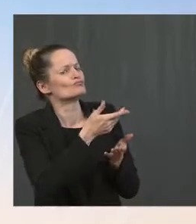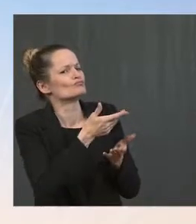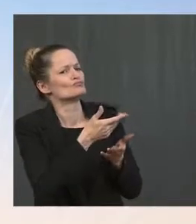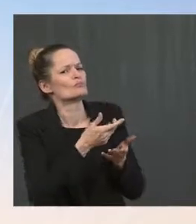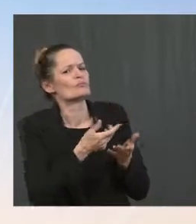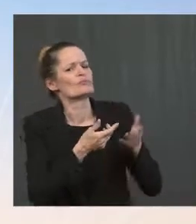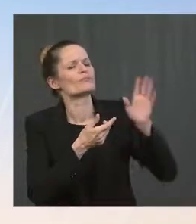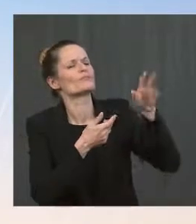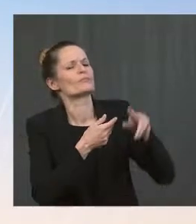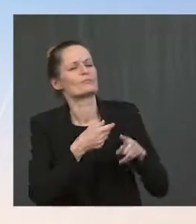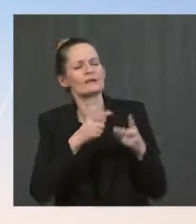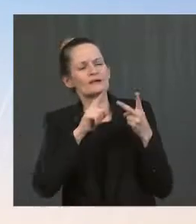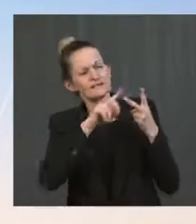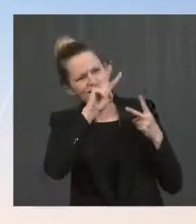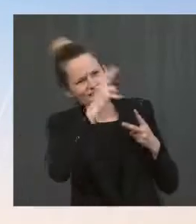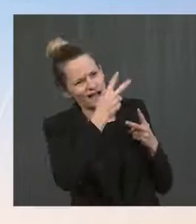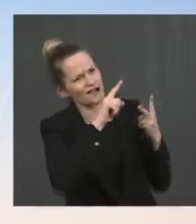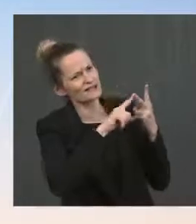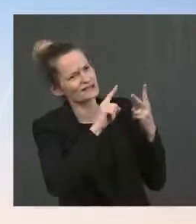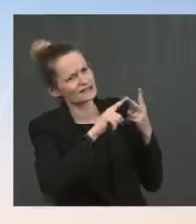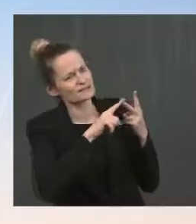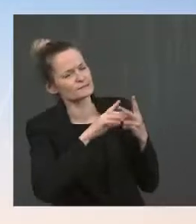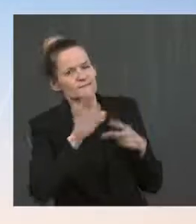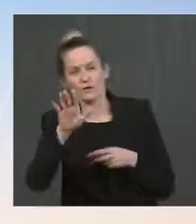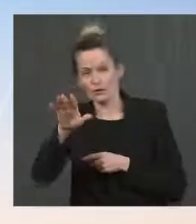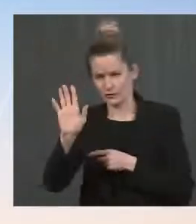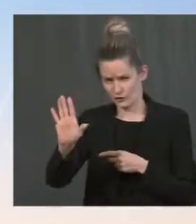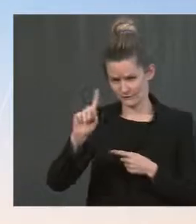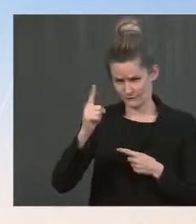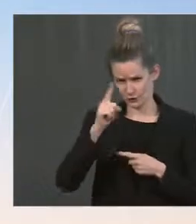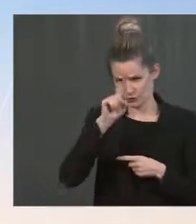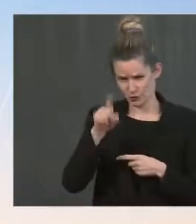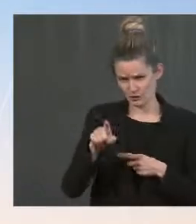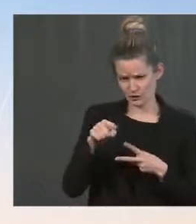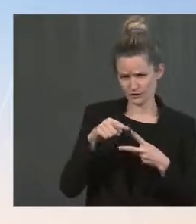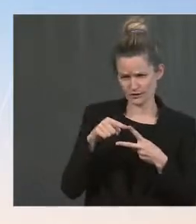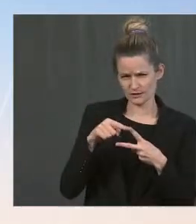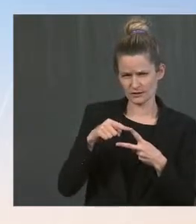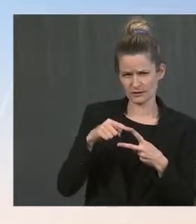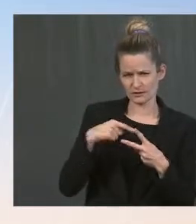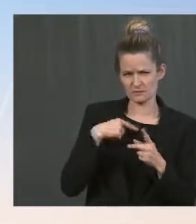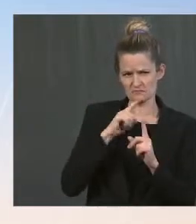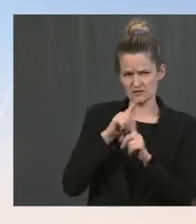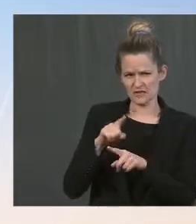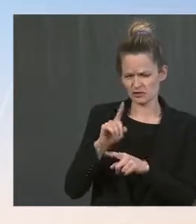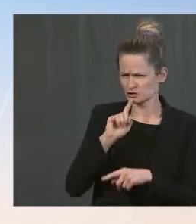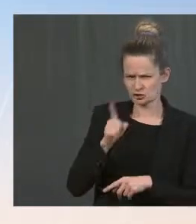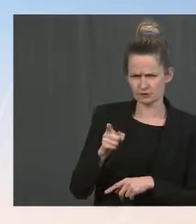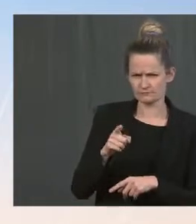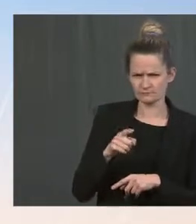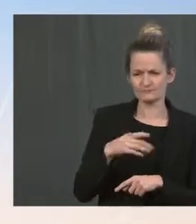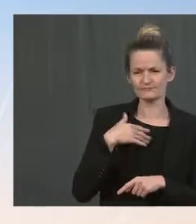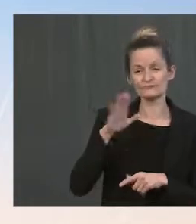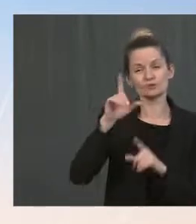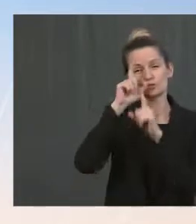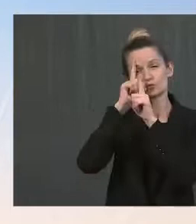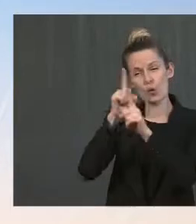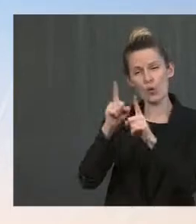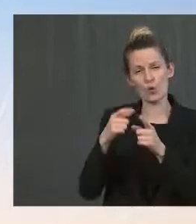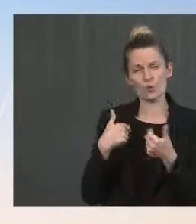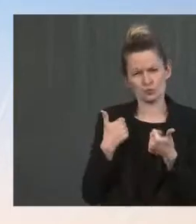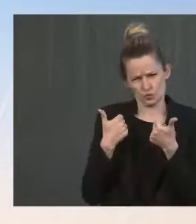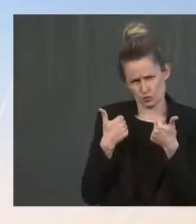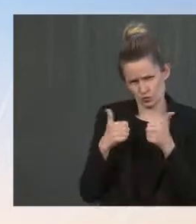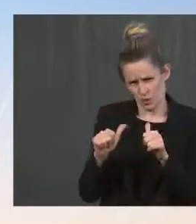Brian about the economy overall. Well, there's no question that our intent is to try to get these processing plants and